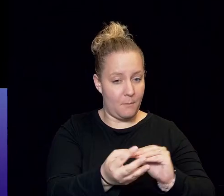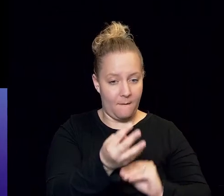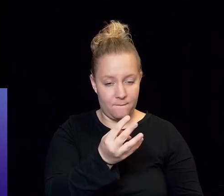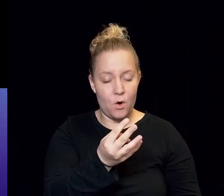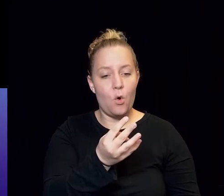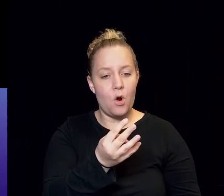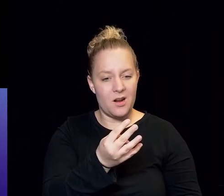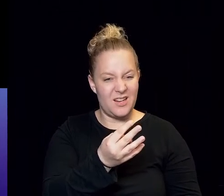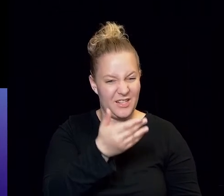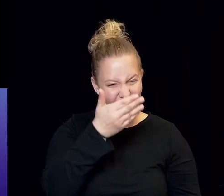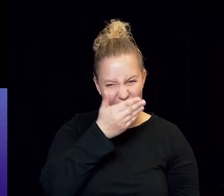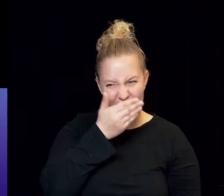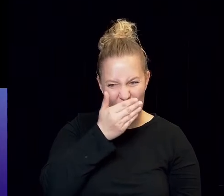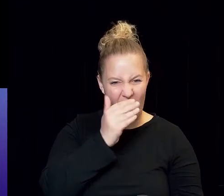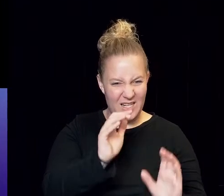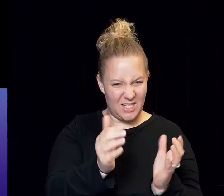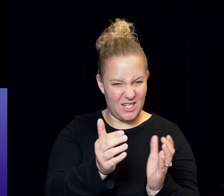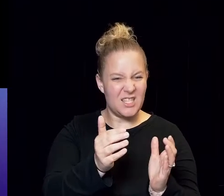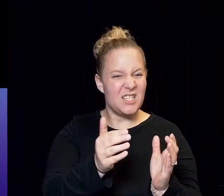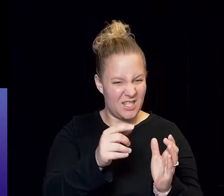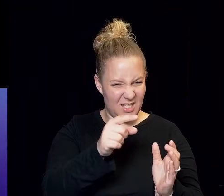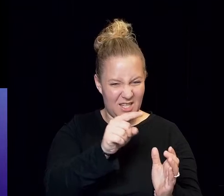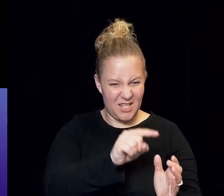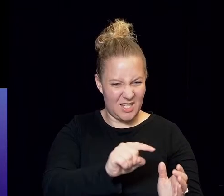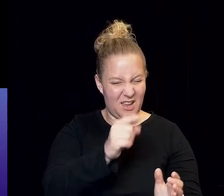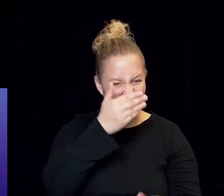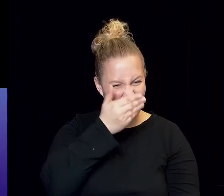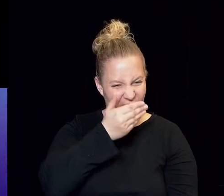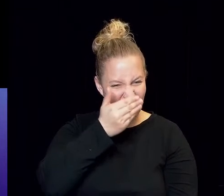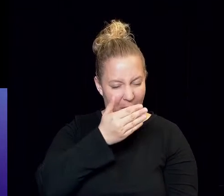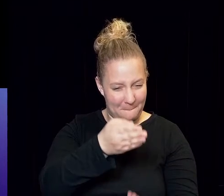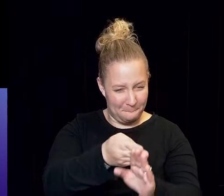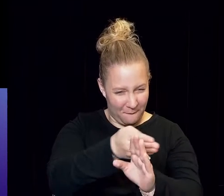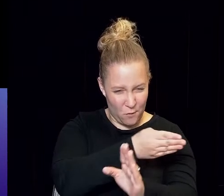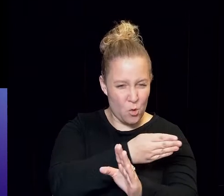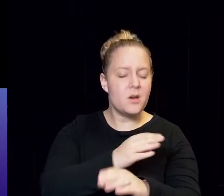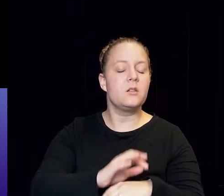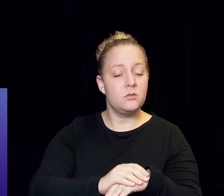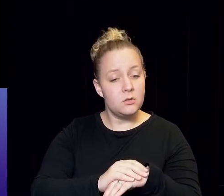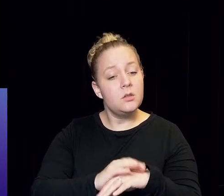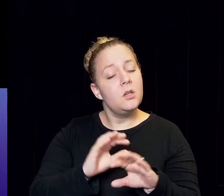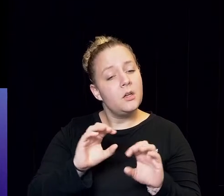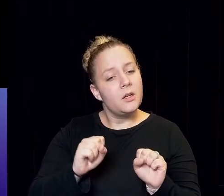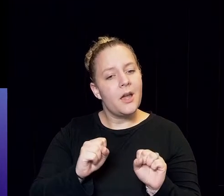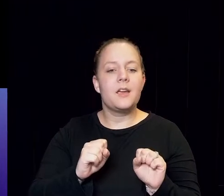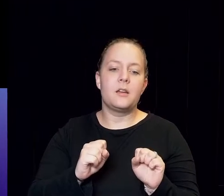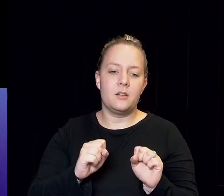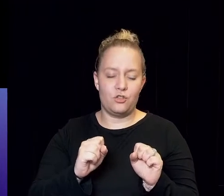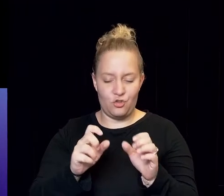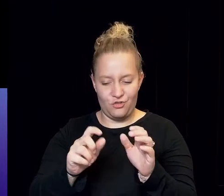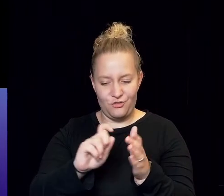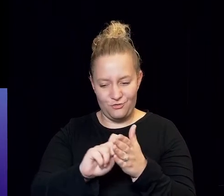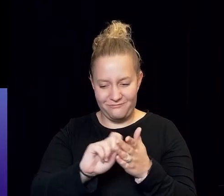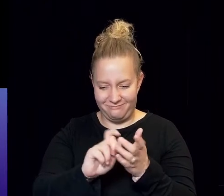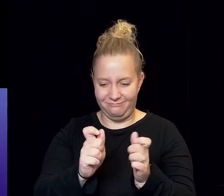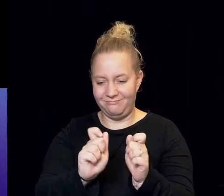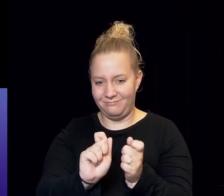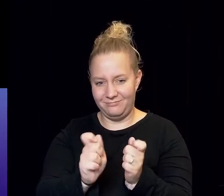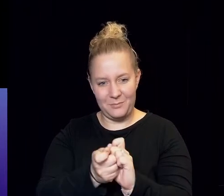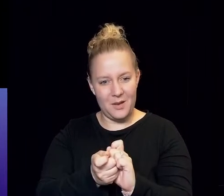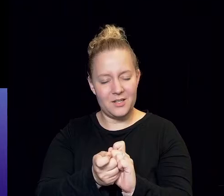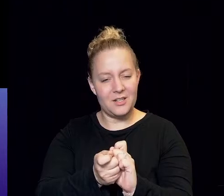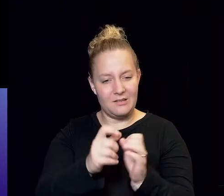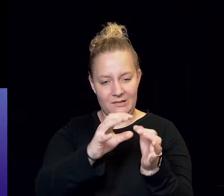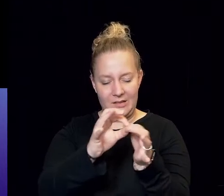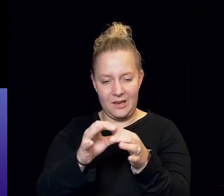is out front. Whoops, right here. And so you can just kind of rewrite that if you wanted to